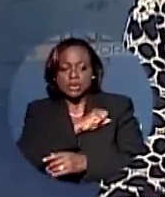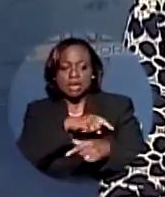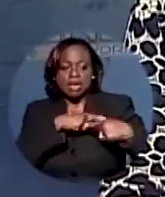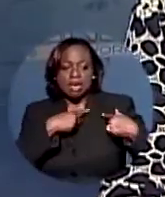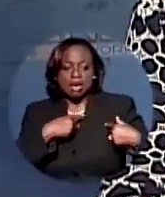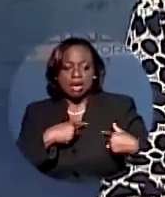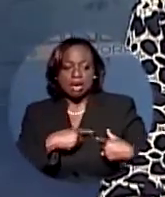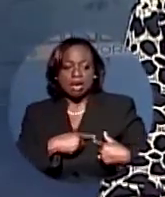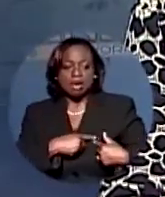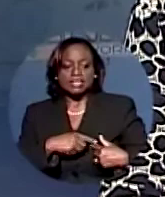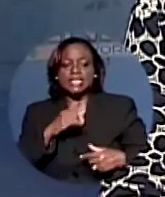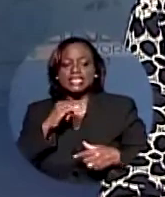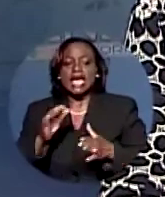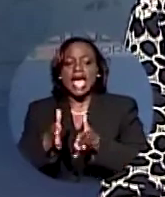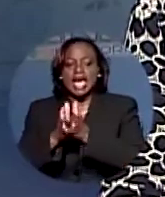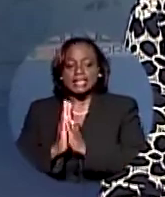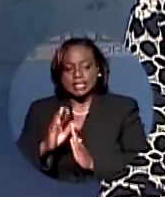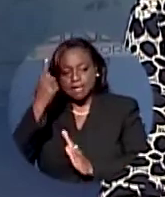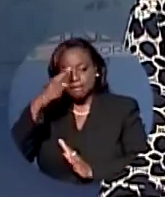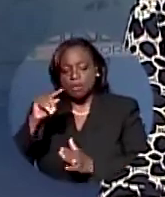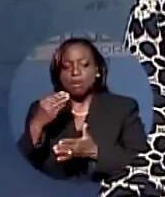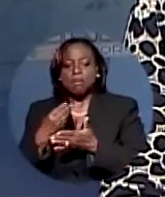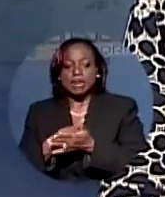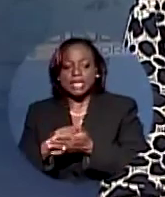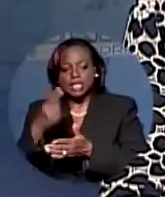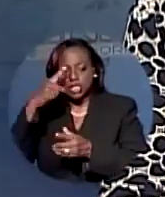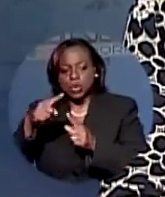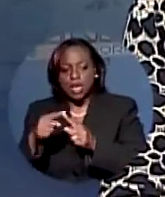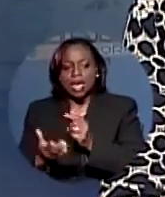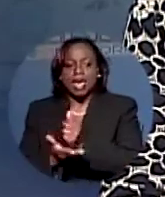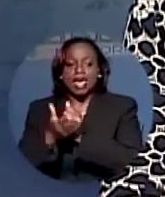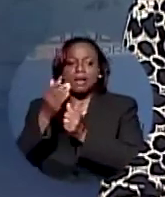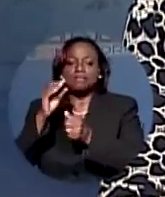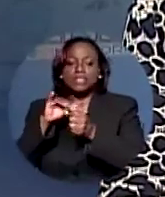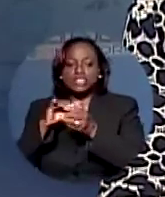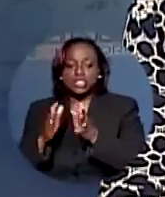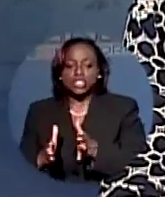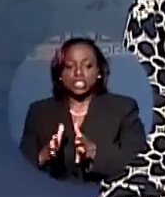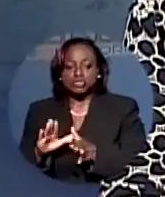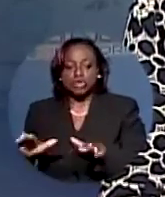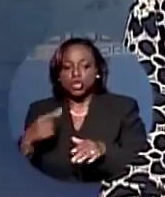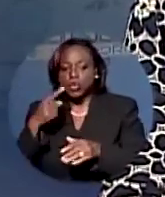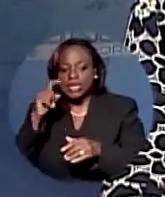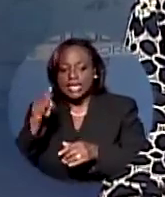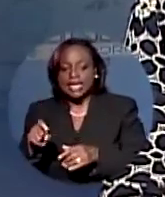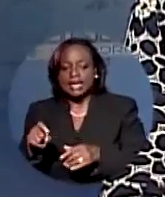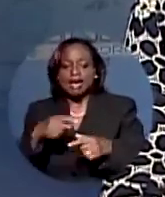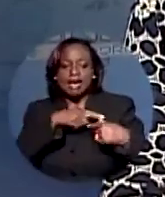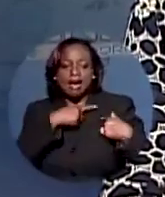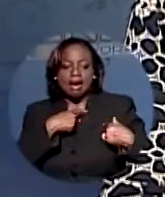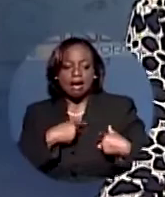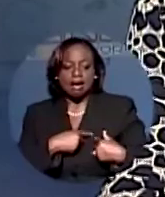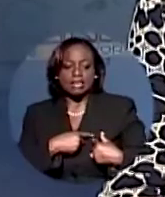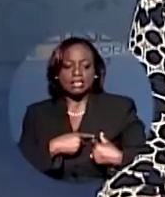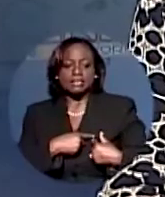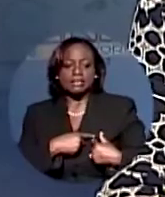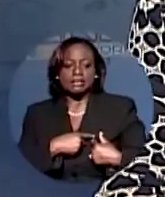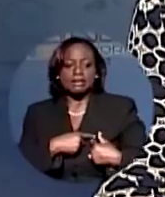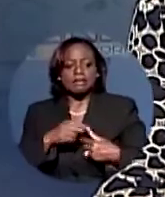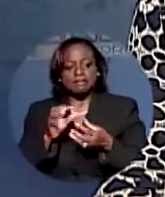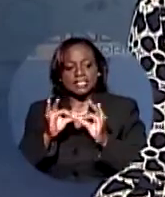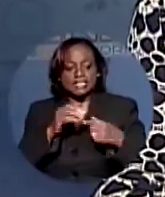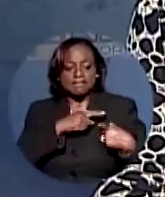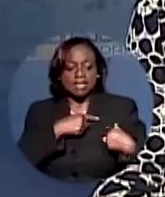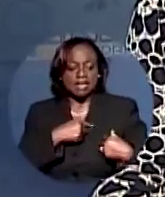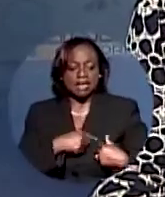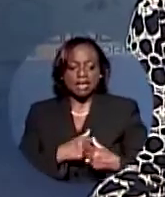heart surgery. The foundation foots its medical bills, but executives say the organization is in a financial crisis due to the